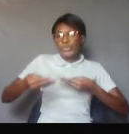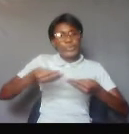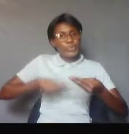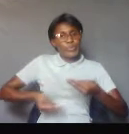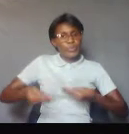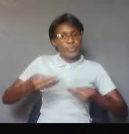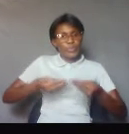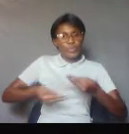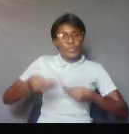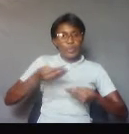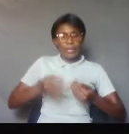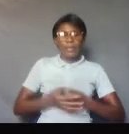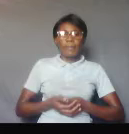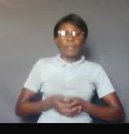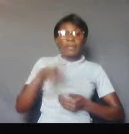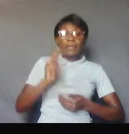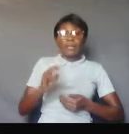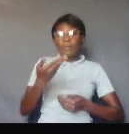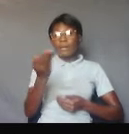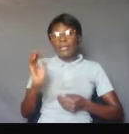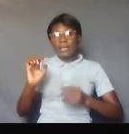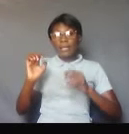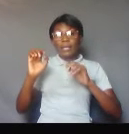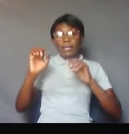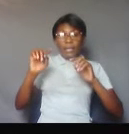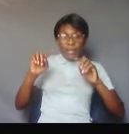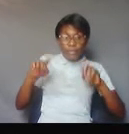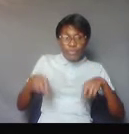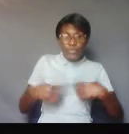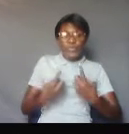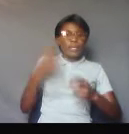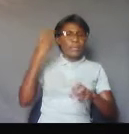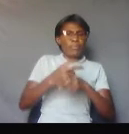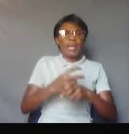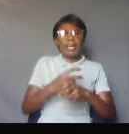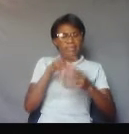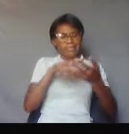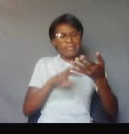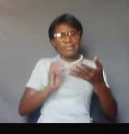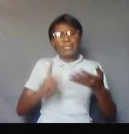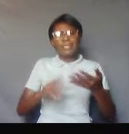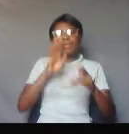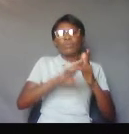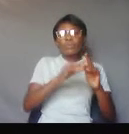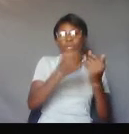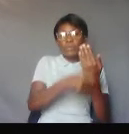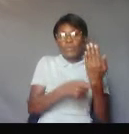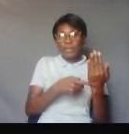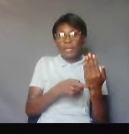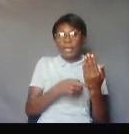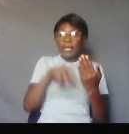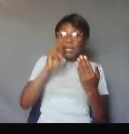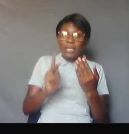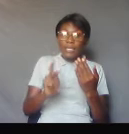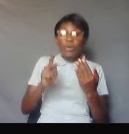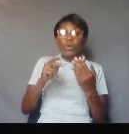engaged, biblical and theologically trained readers. So what the process tries to do, it also tries to bring